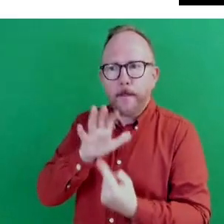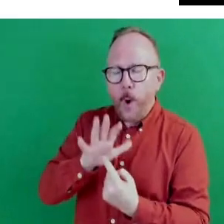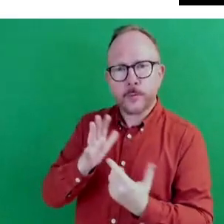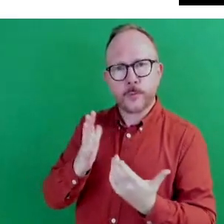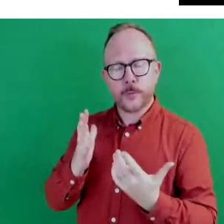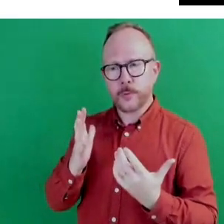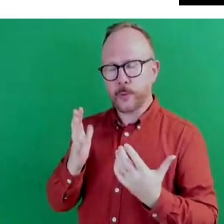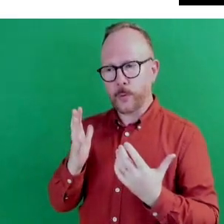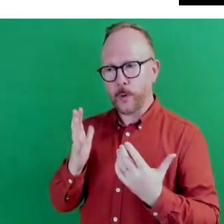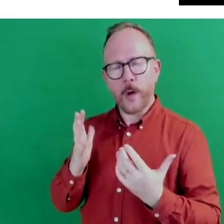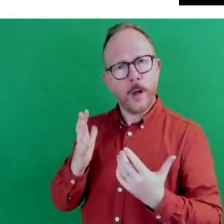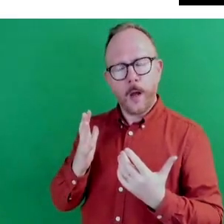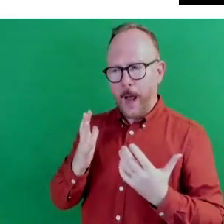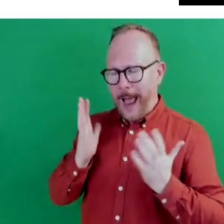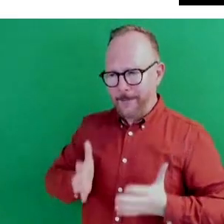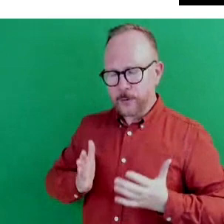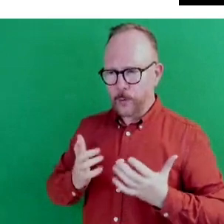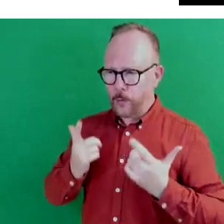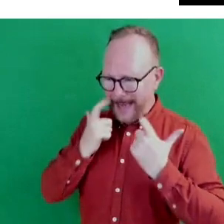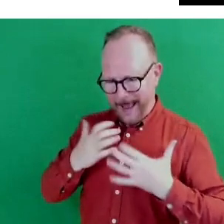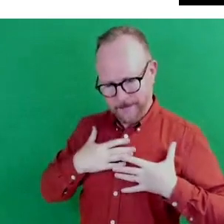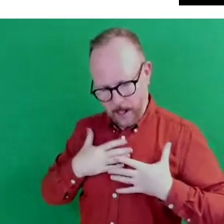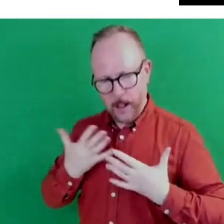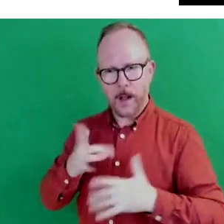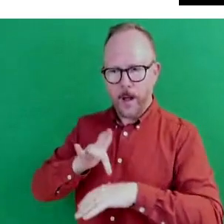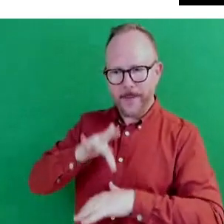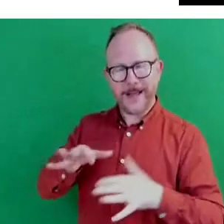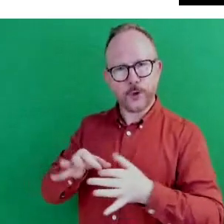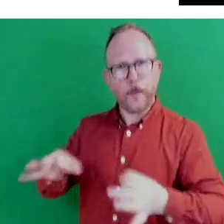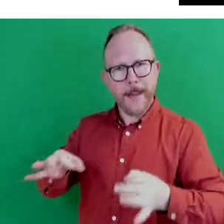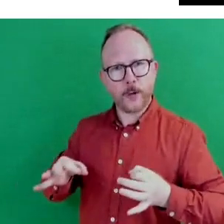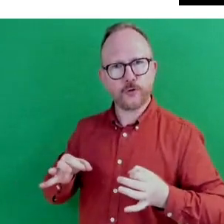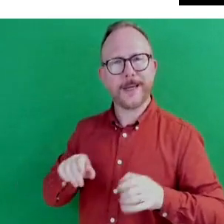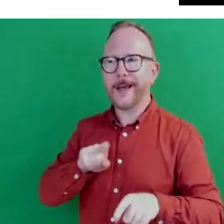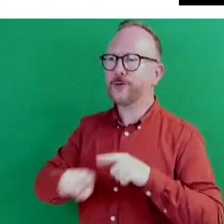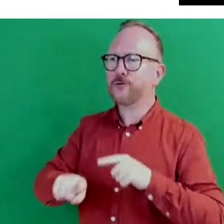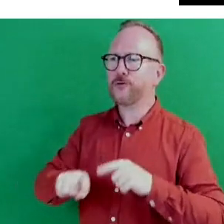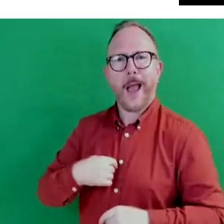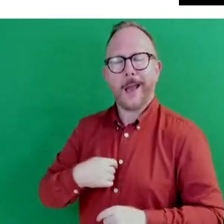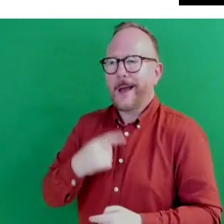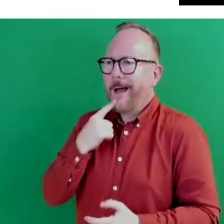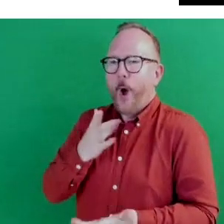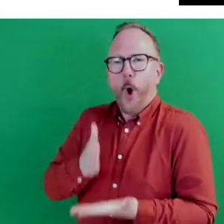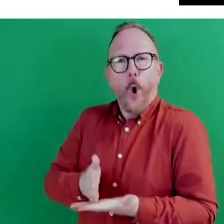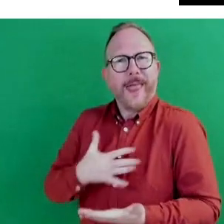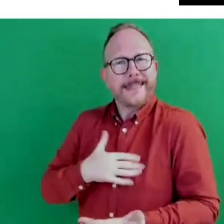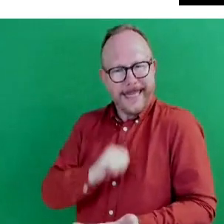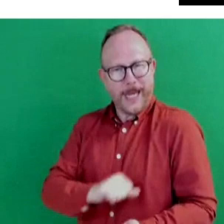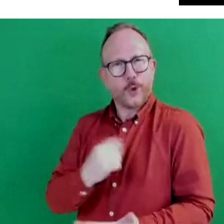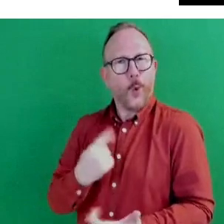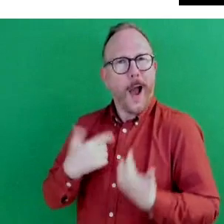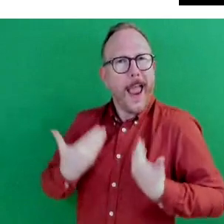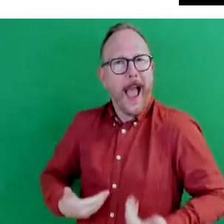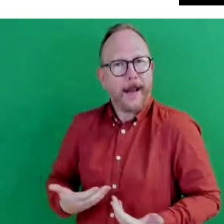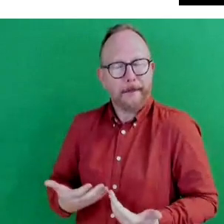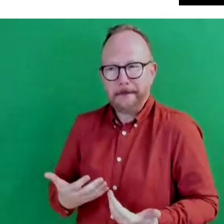to my professional boundaries, as much of myself that I can be, it really bounces off on your young people, and you get